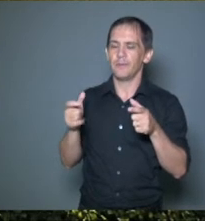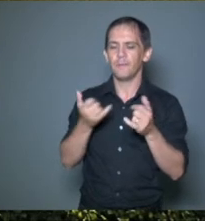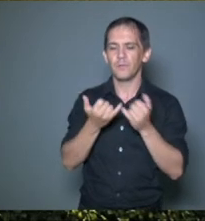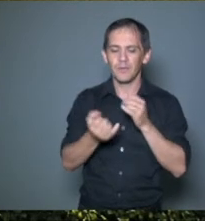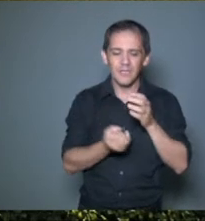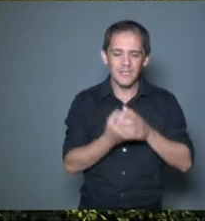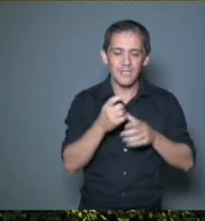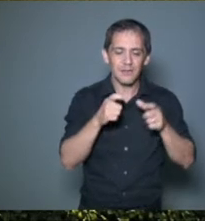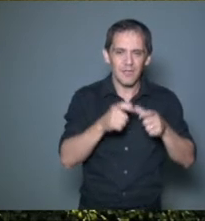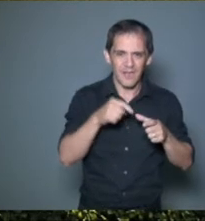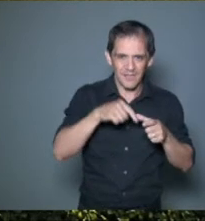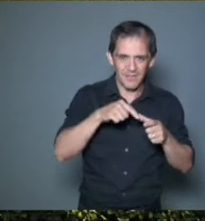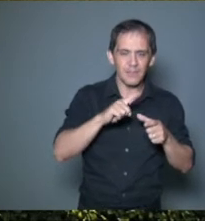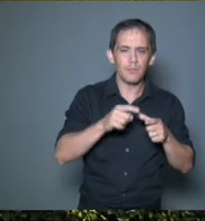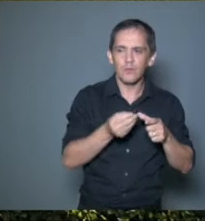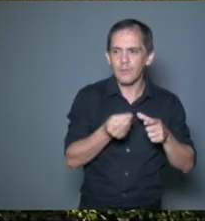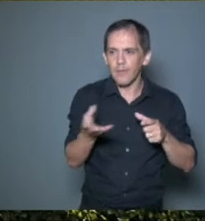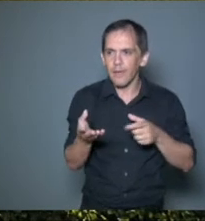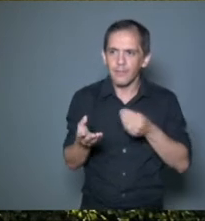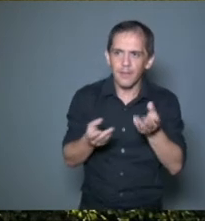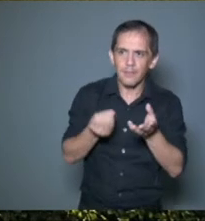of those solutions in the company.